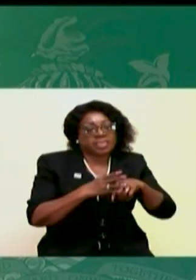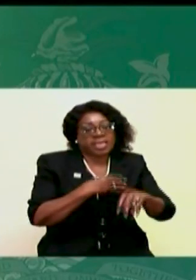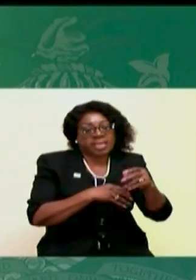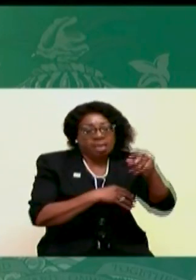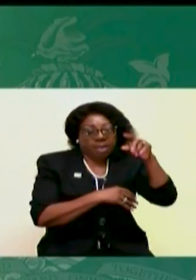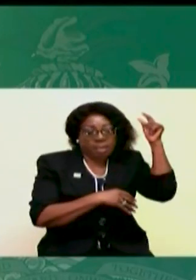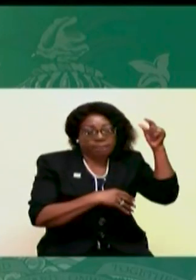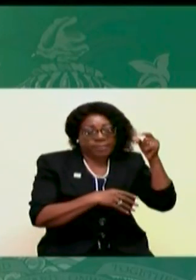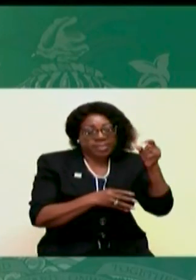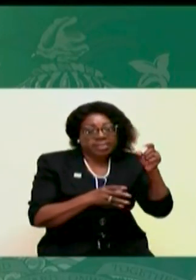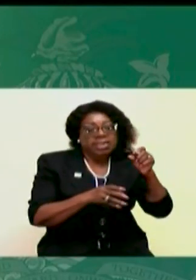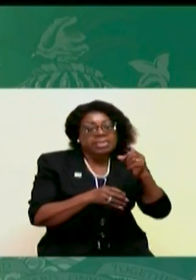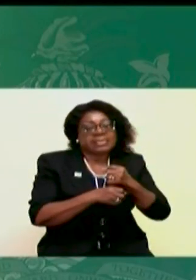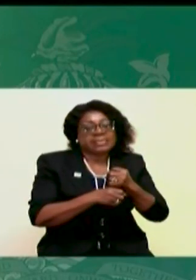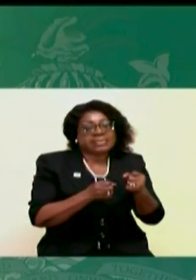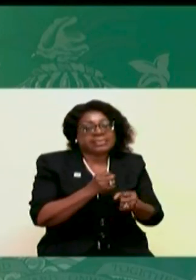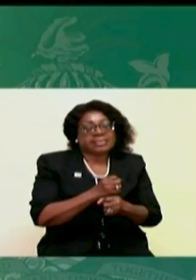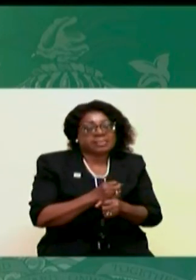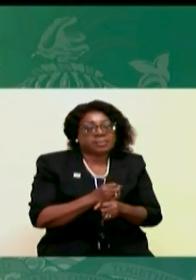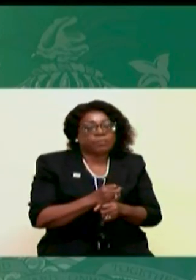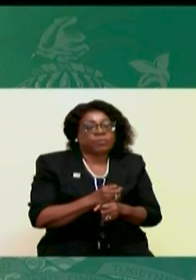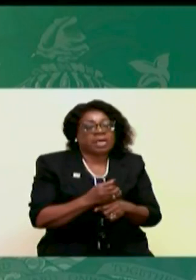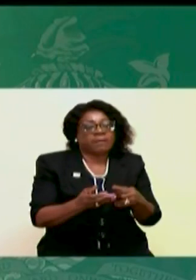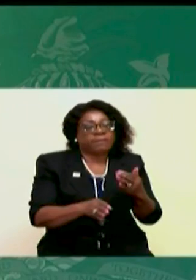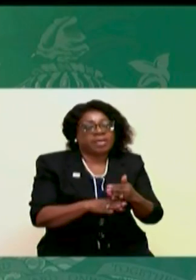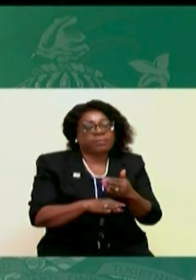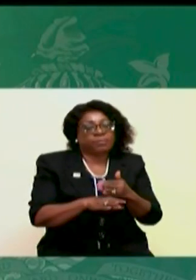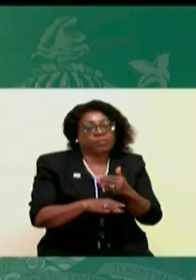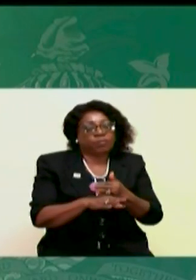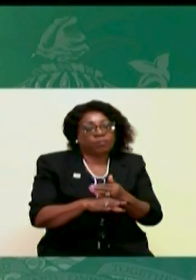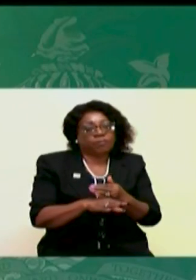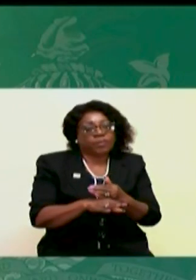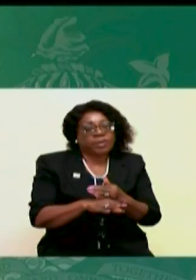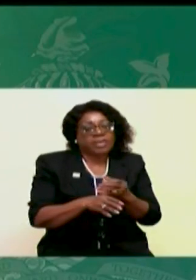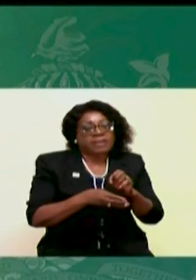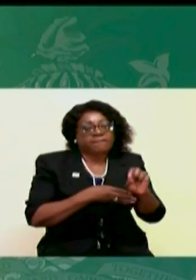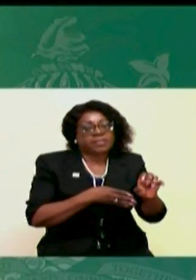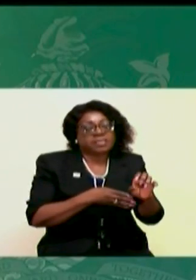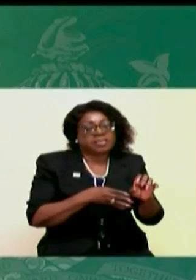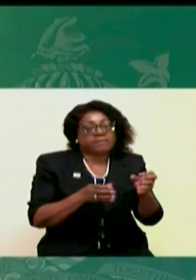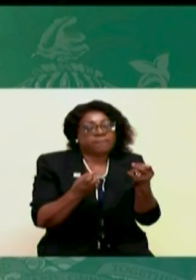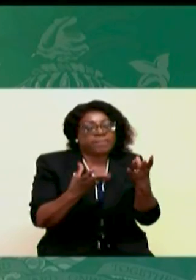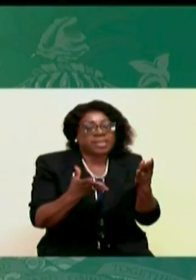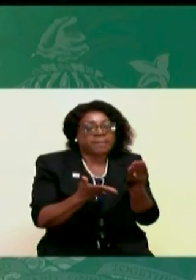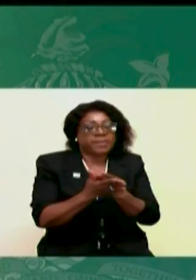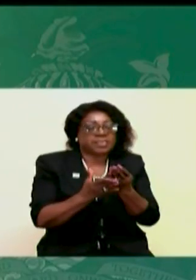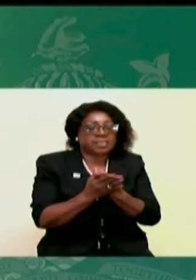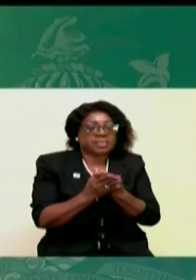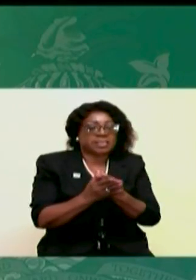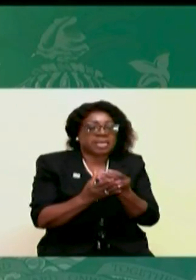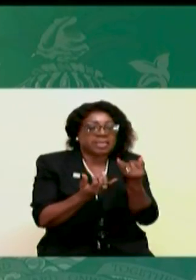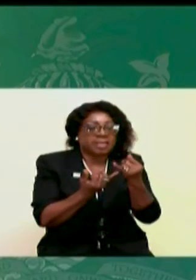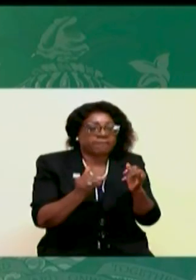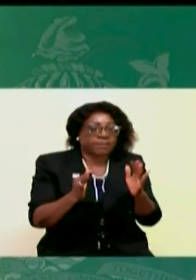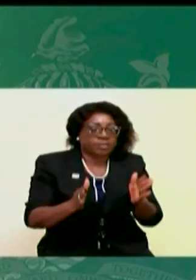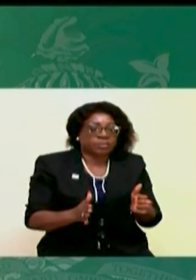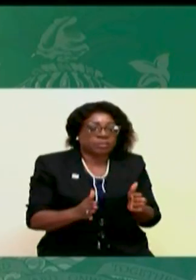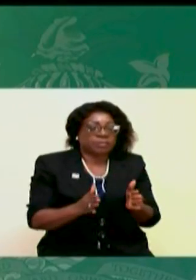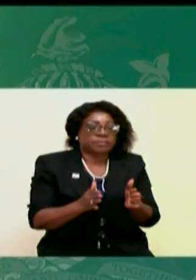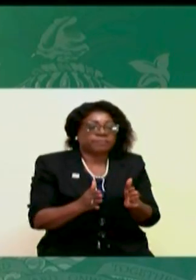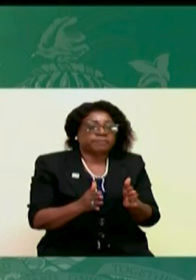systems. We have improved efficiency and processing for many businesses and individuals. Madam